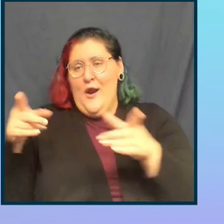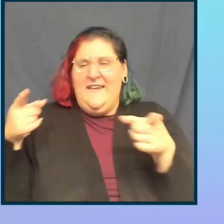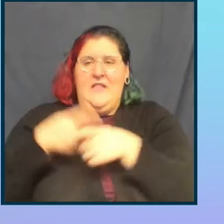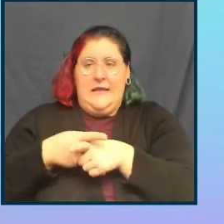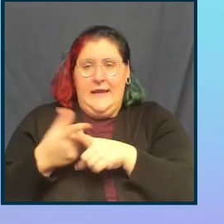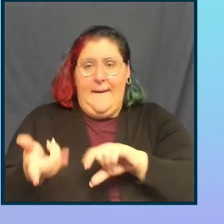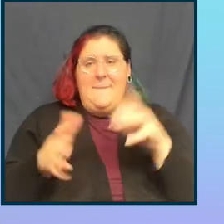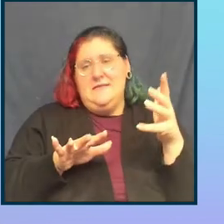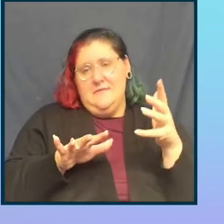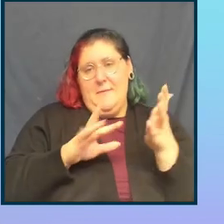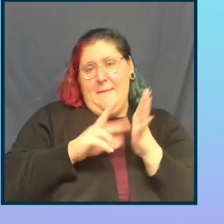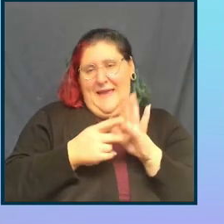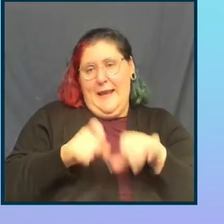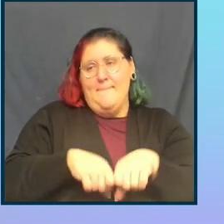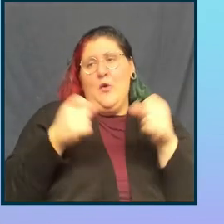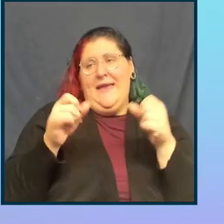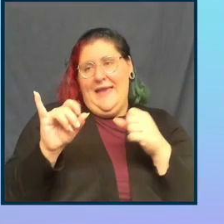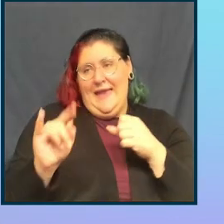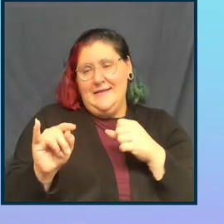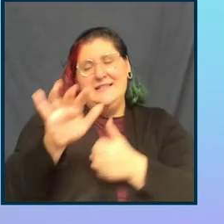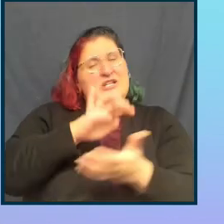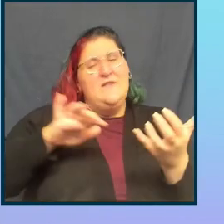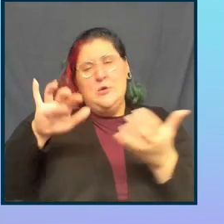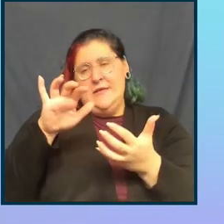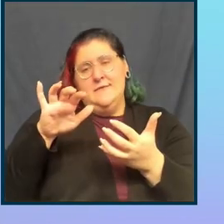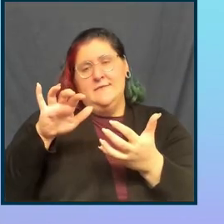basically breaking it. It's really confusing. It's confused.